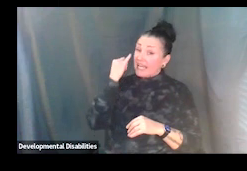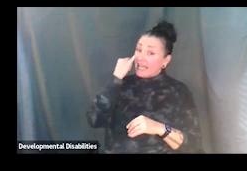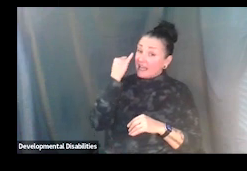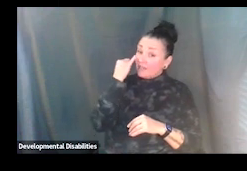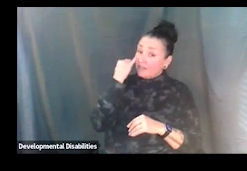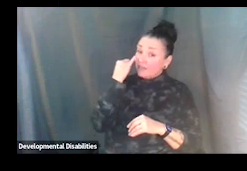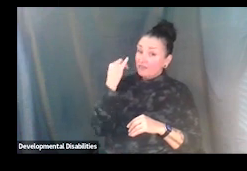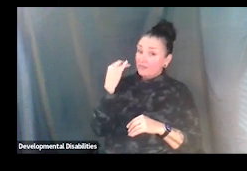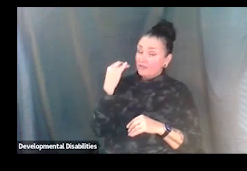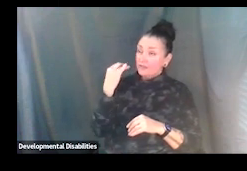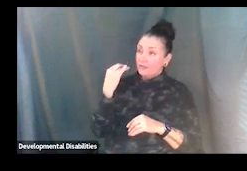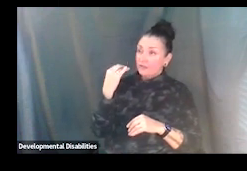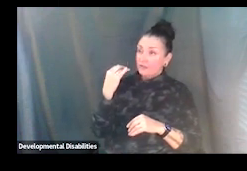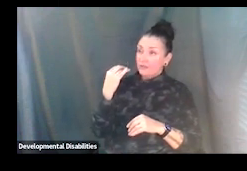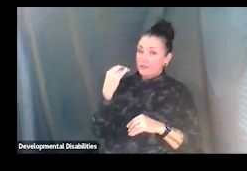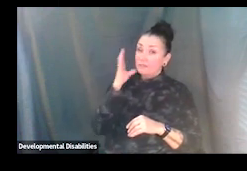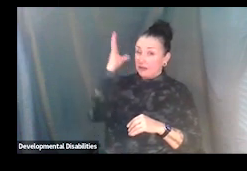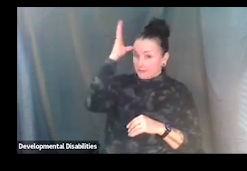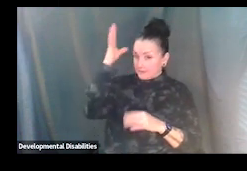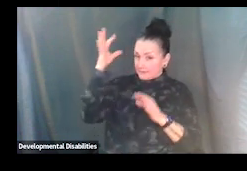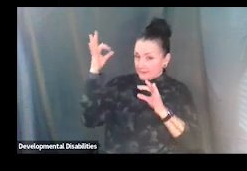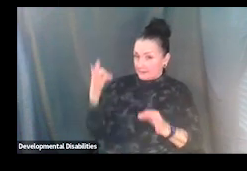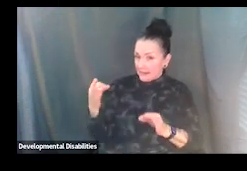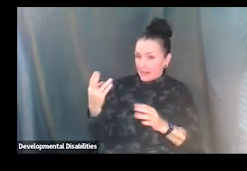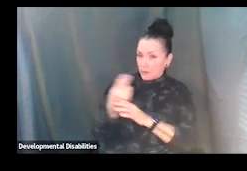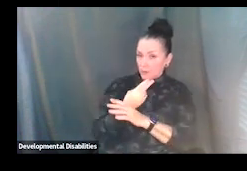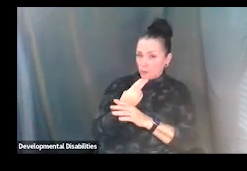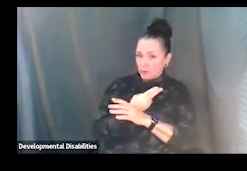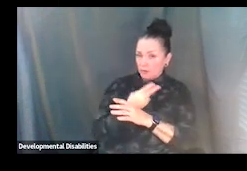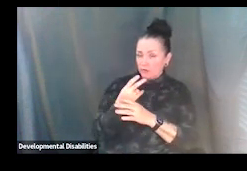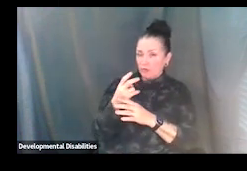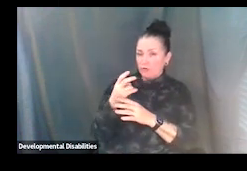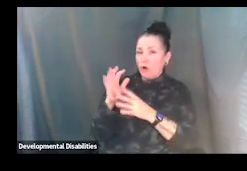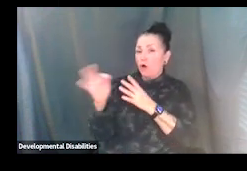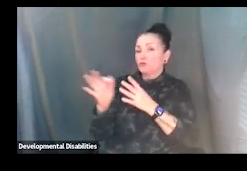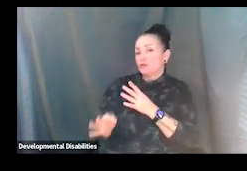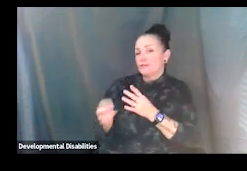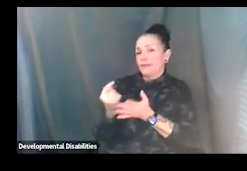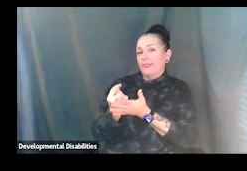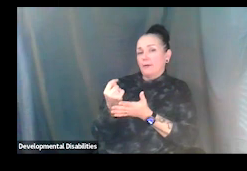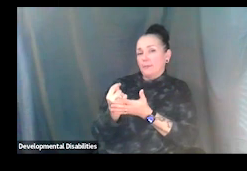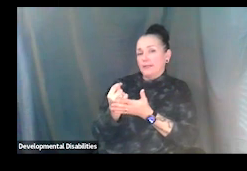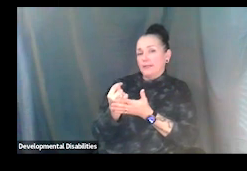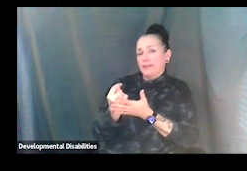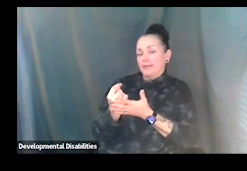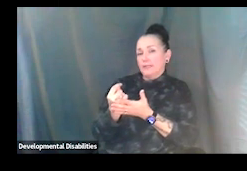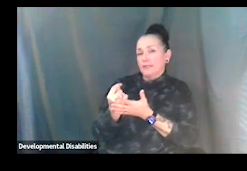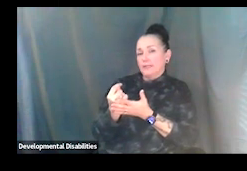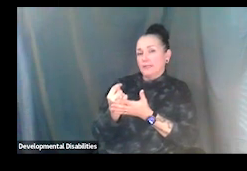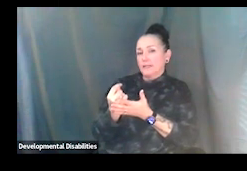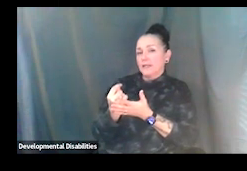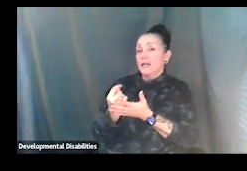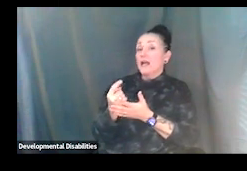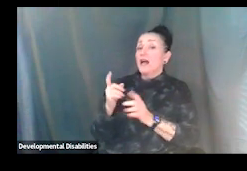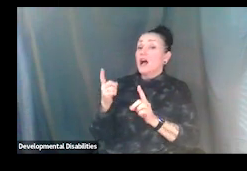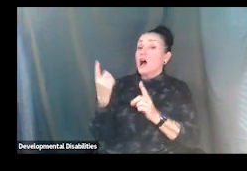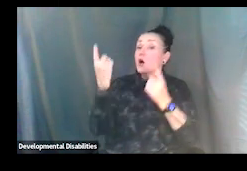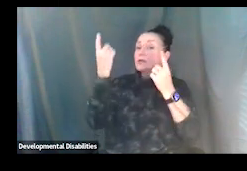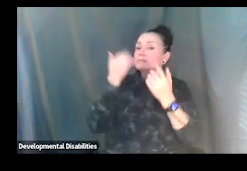or forget to tell the school that they've changed their treatment. And that way we can get an unbiased opinion, which I think can be incredibly valuable.